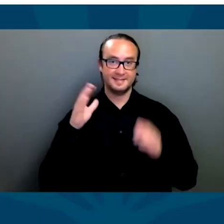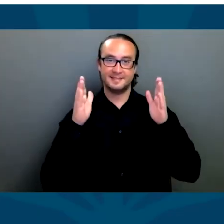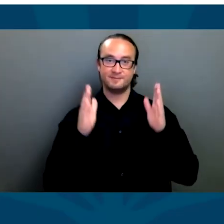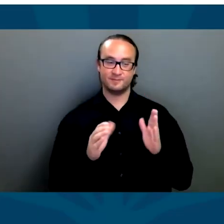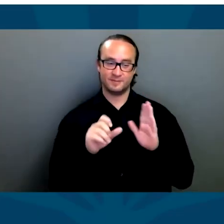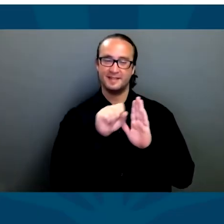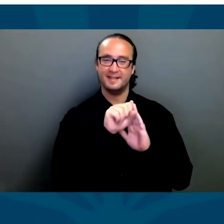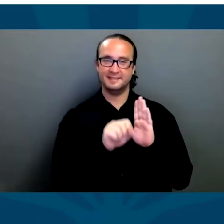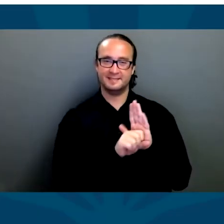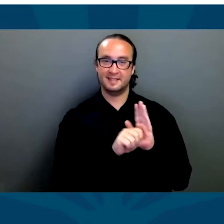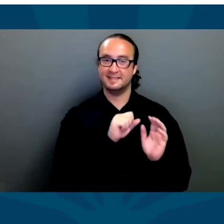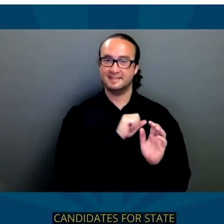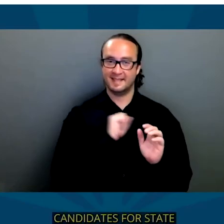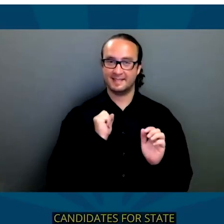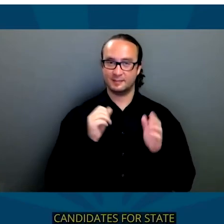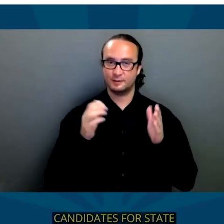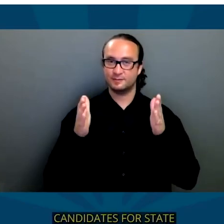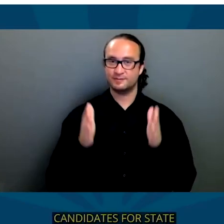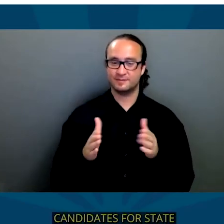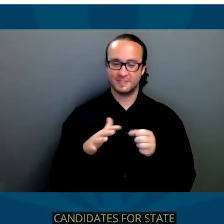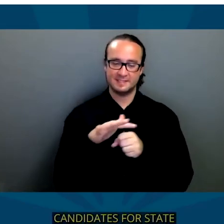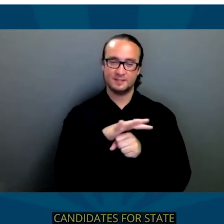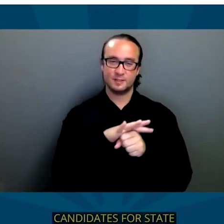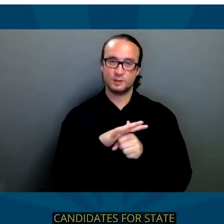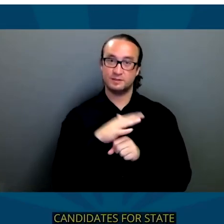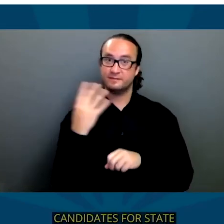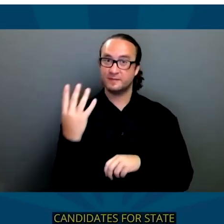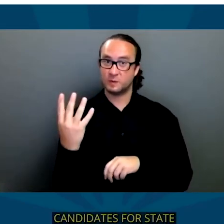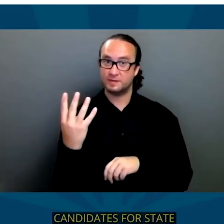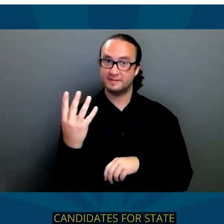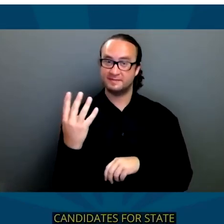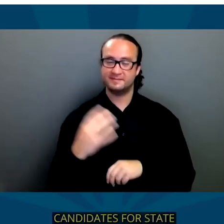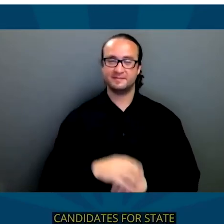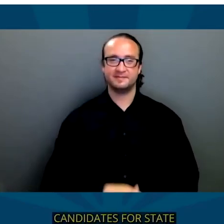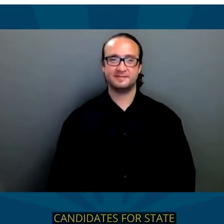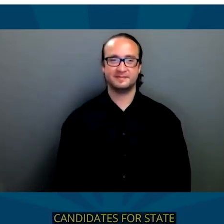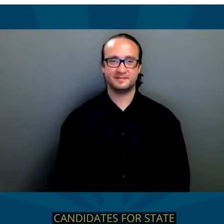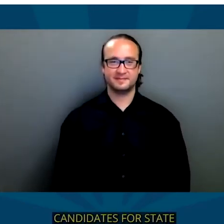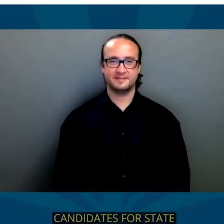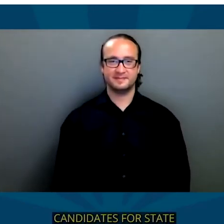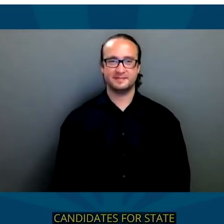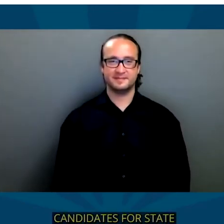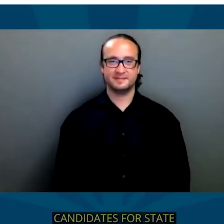candidates for state senator district four